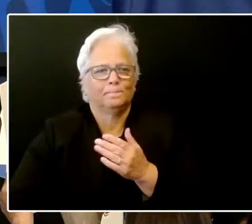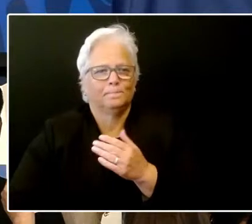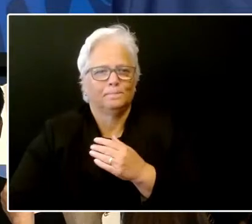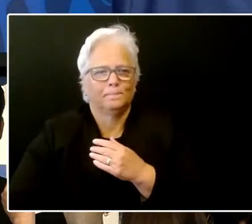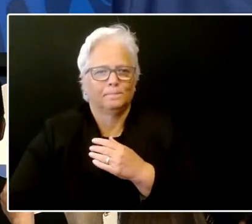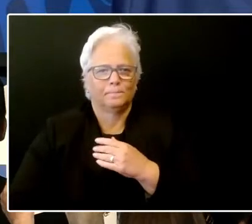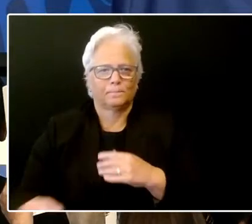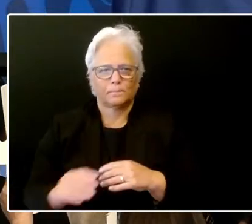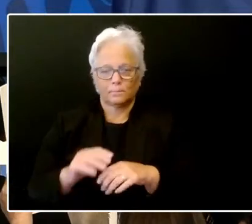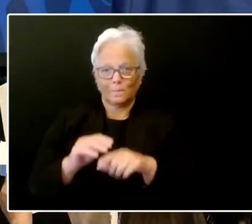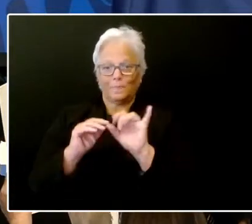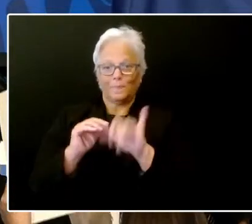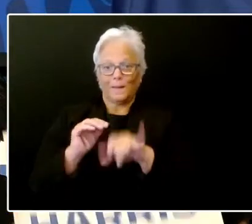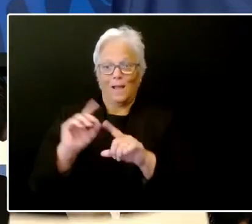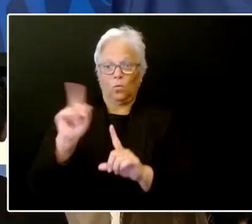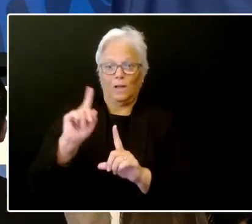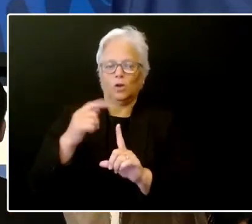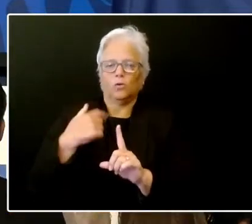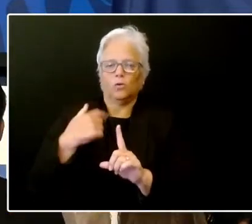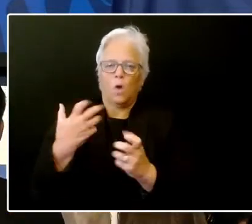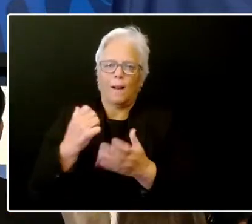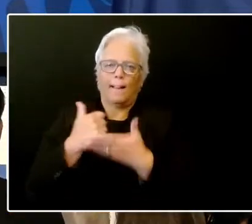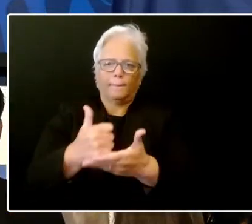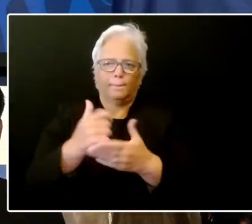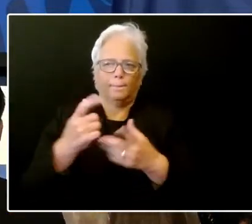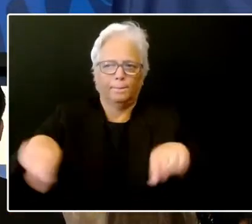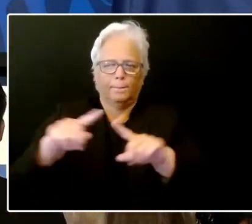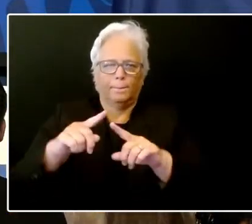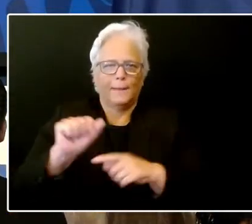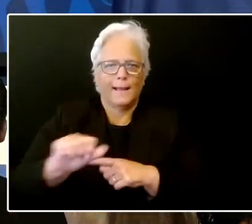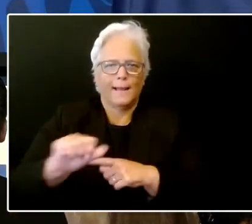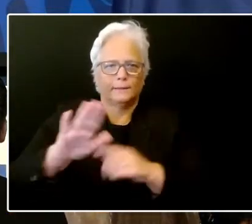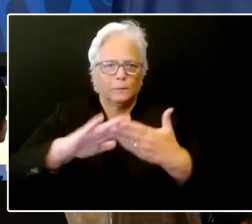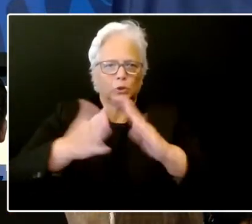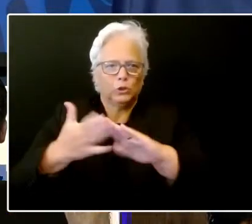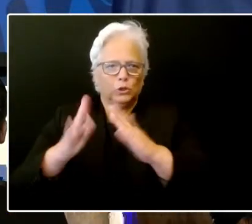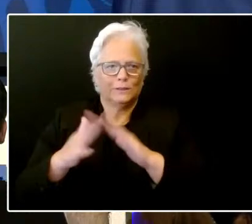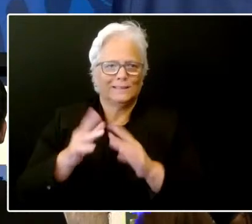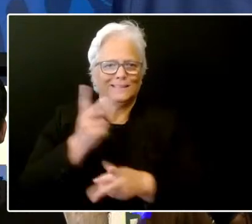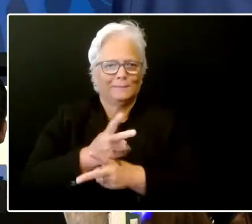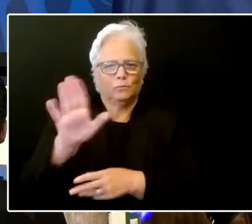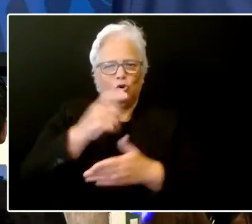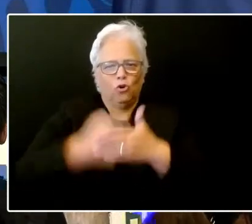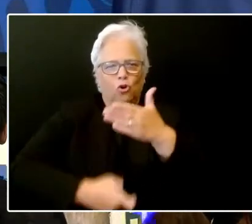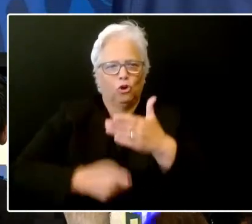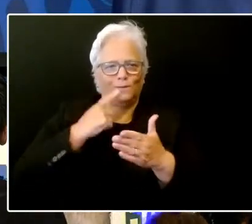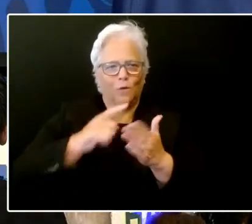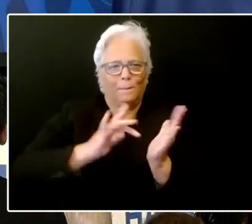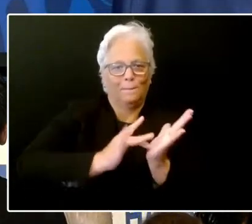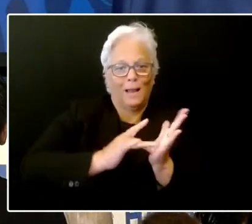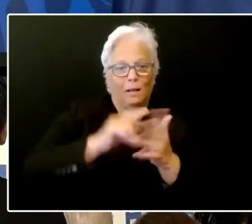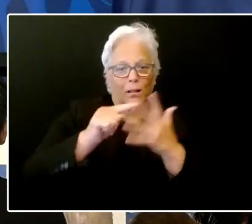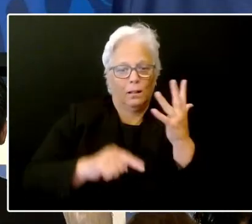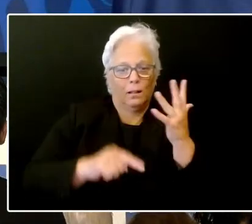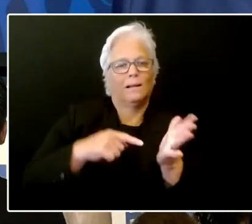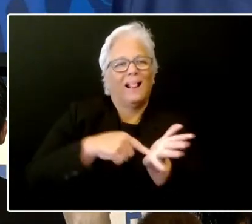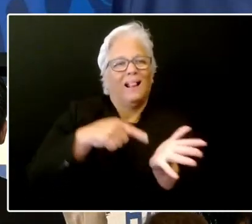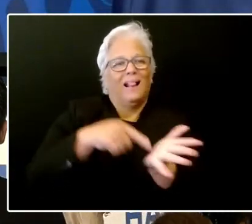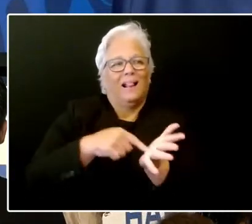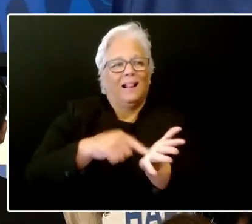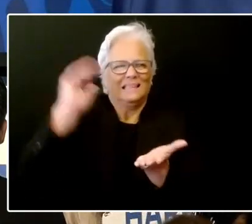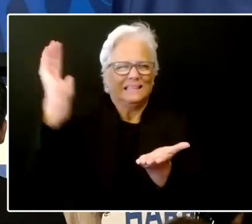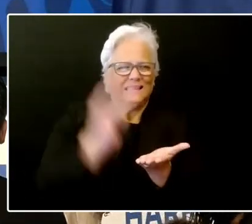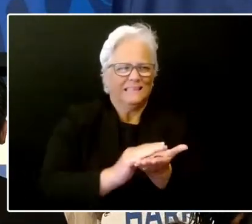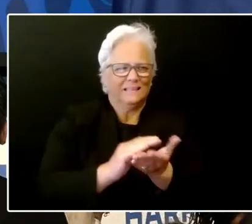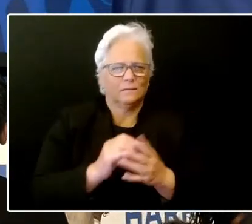Knowing how many of our relatives have had a medical emergency,